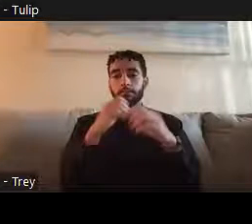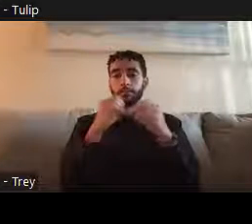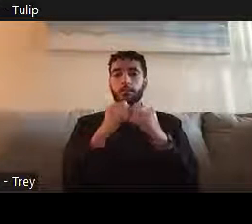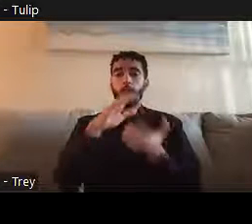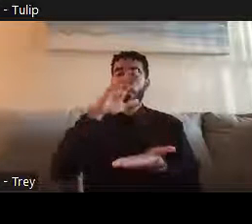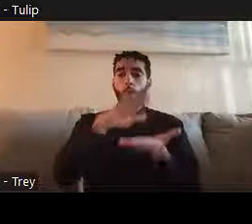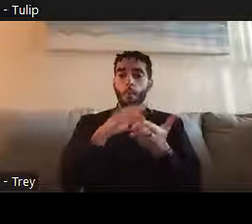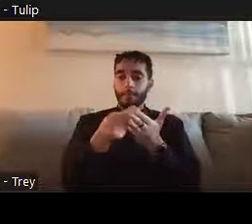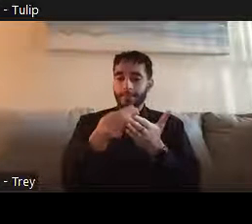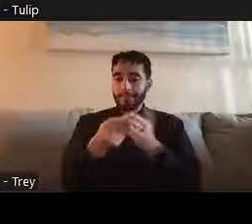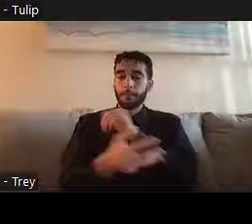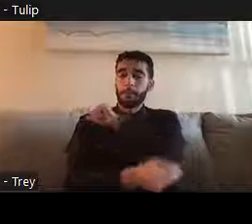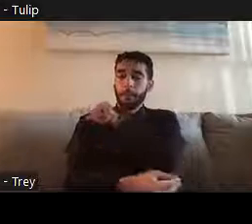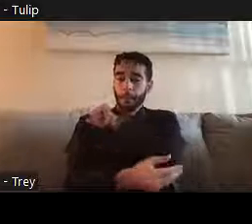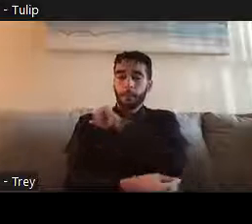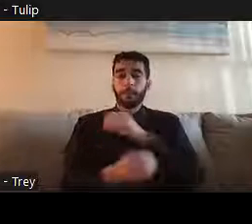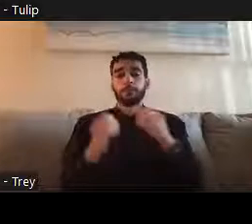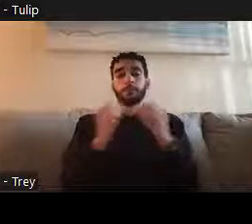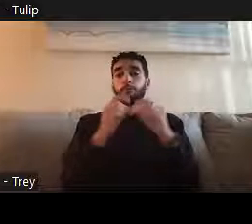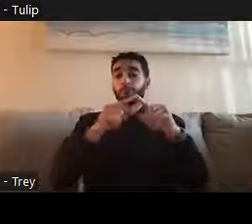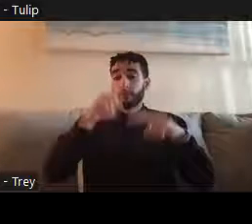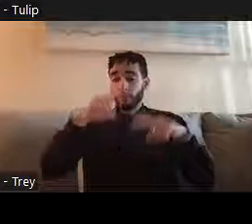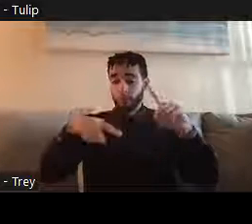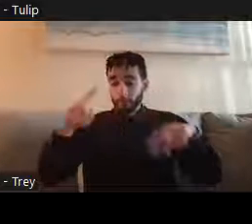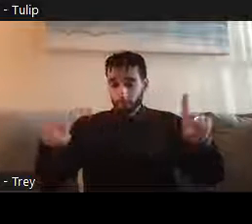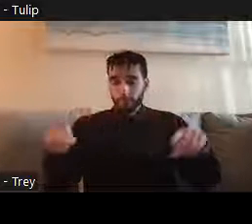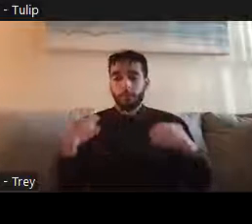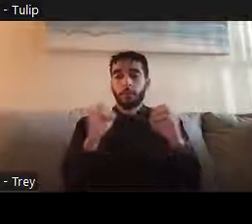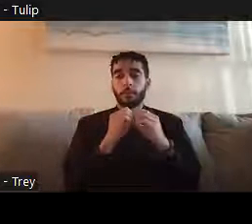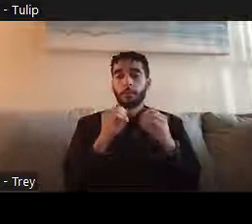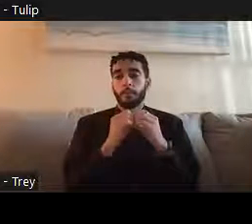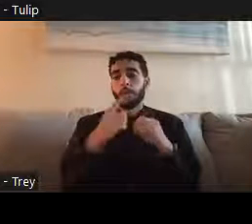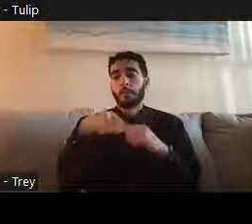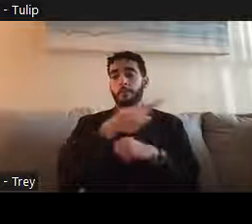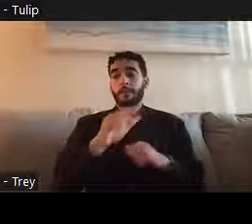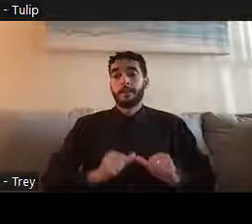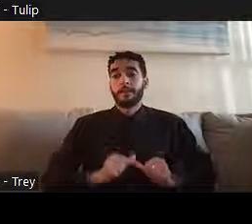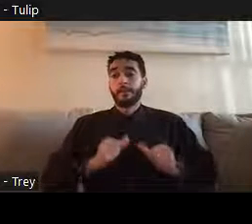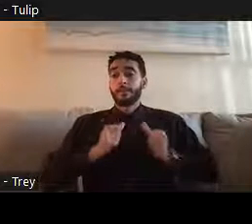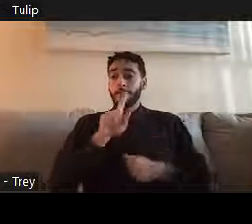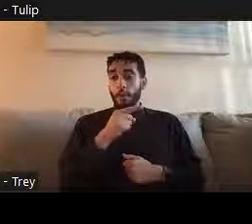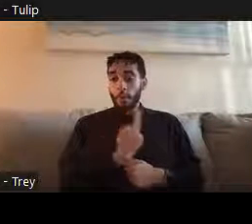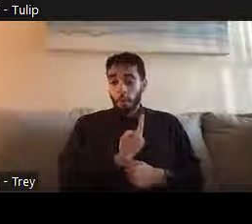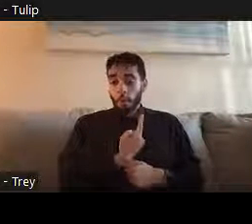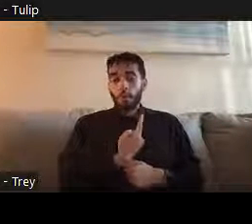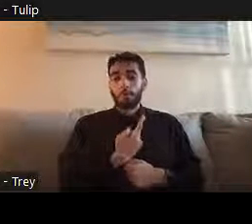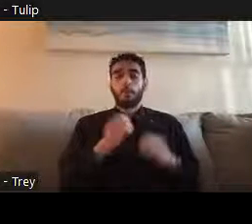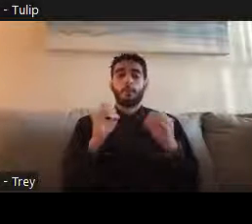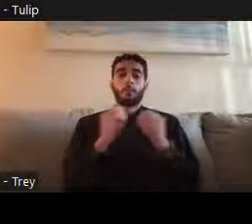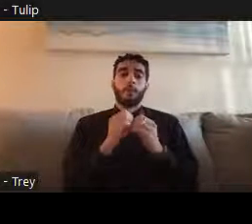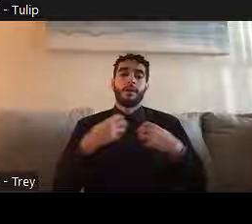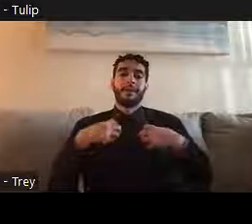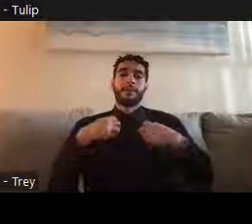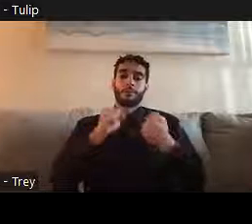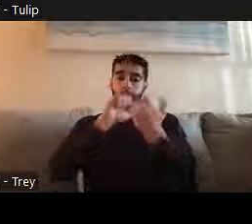older adults, more diverse older adults, more older adults who are living alone, more behavioral health challenges, more